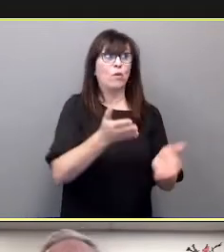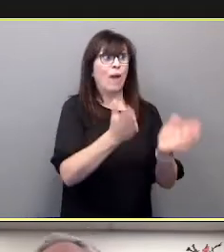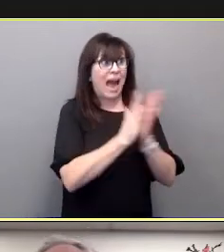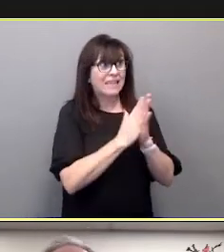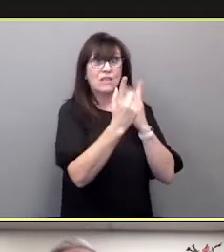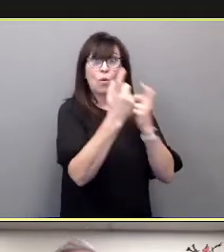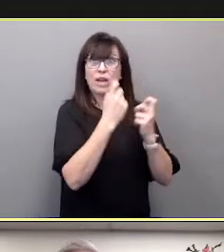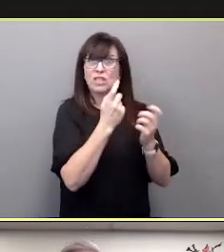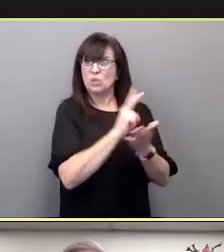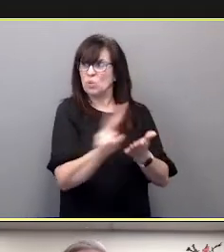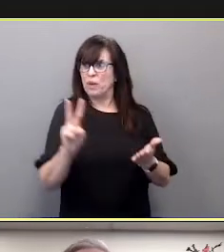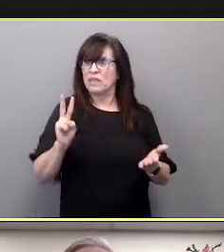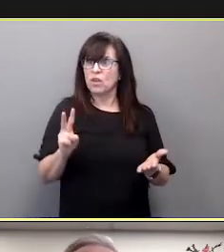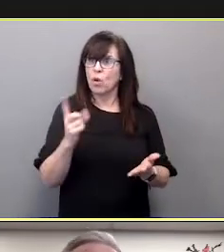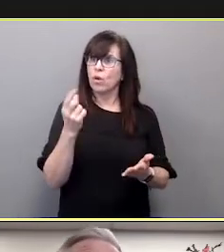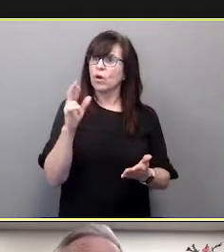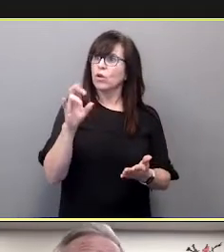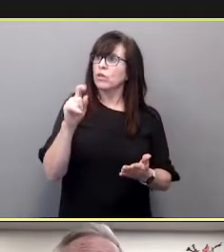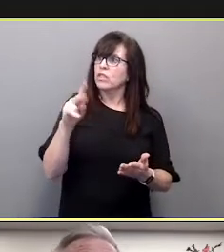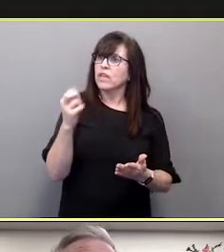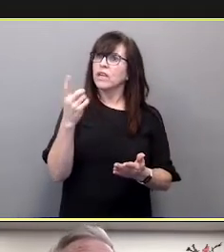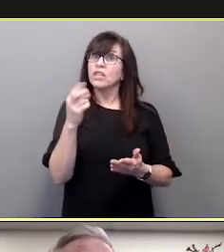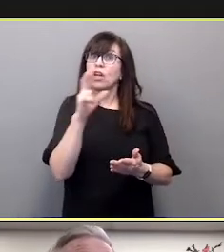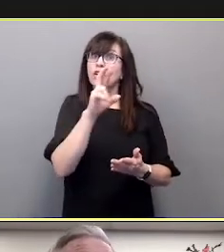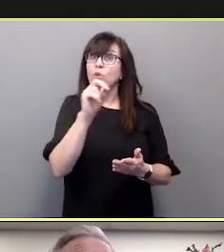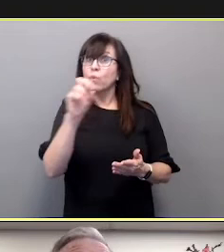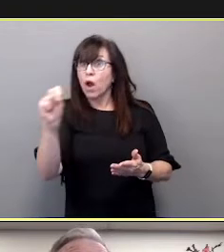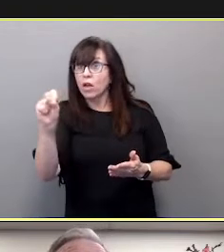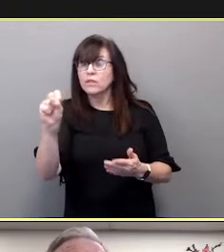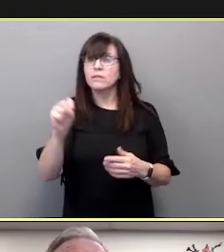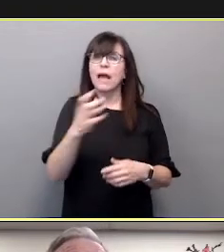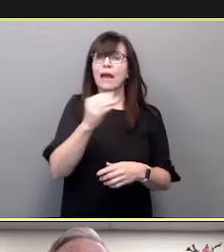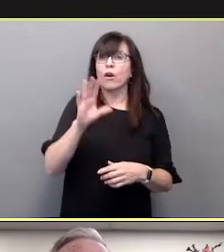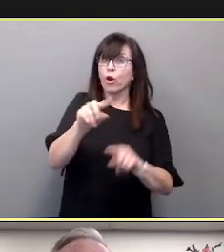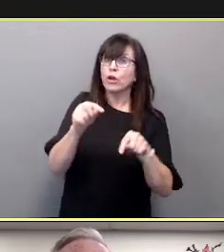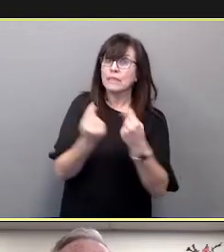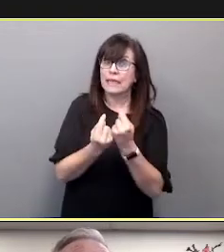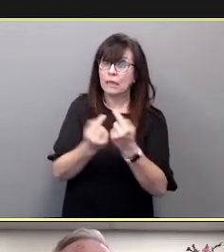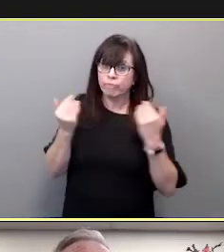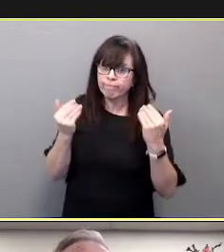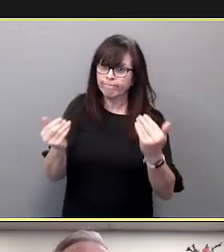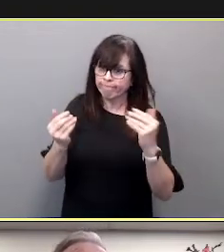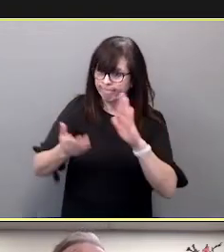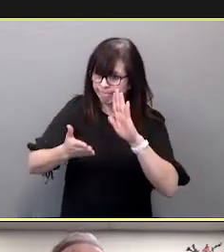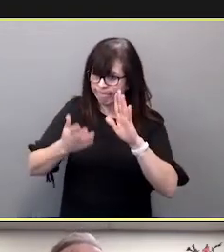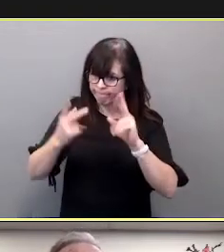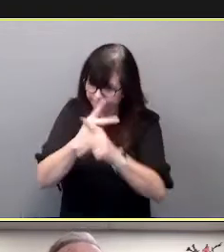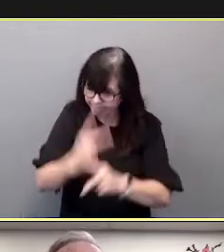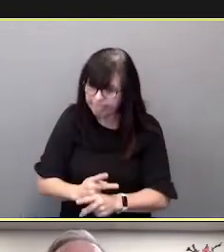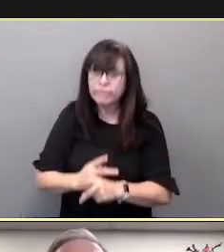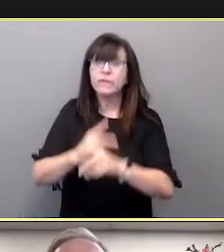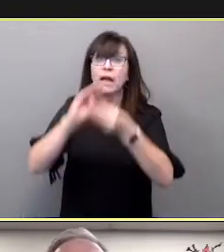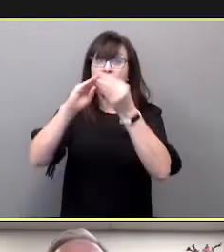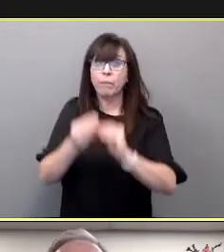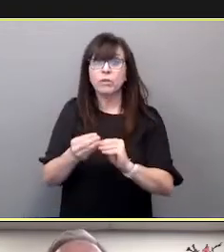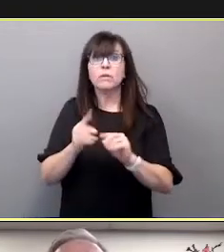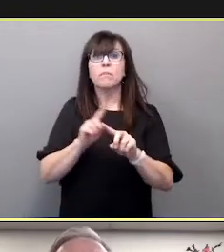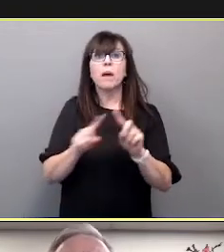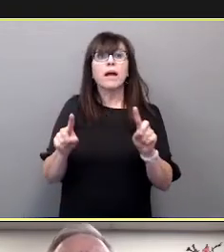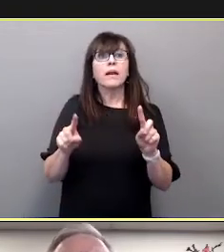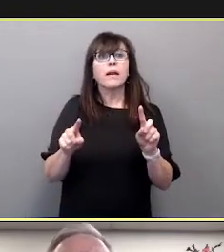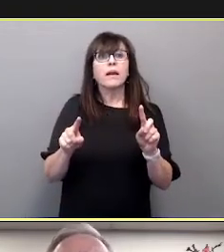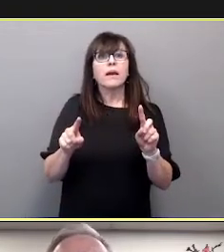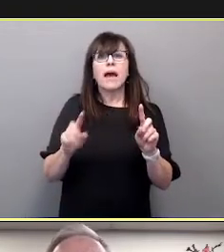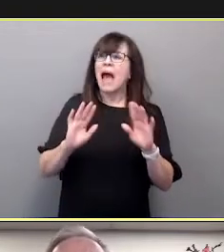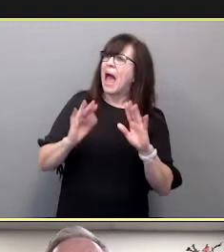and to Christine, Dr. Ross, Christine Ross and her team who ran the analysis. But Matt said, how old